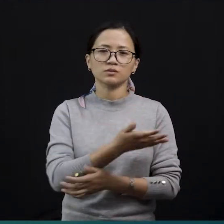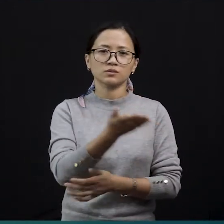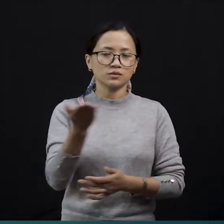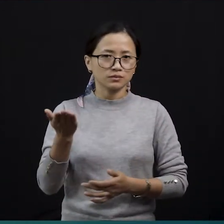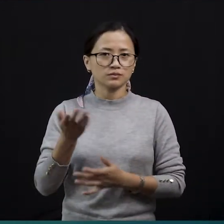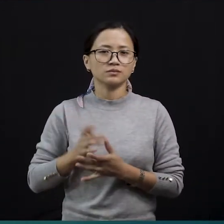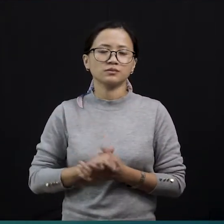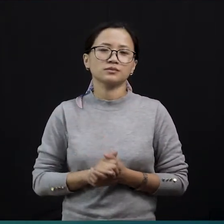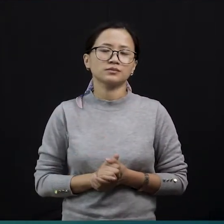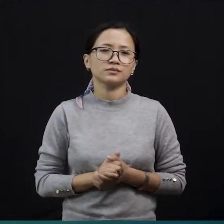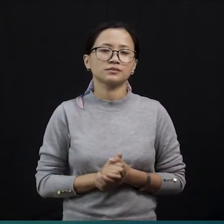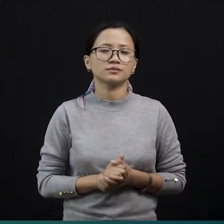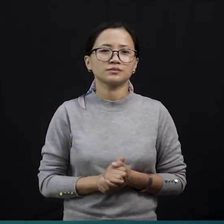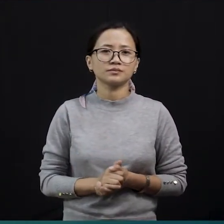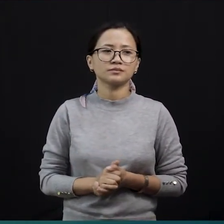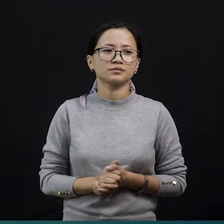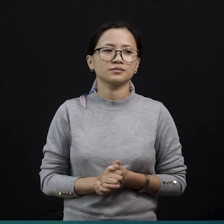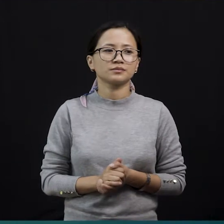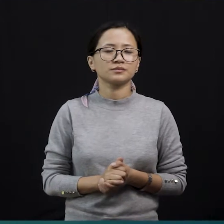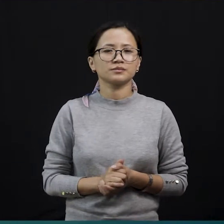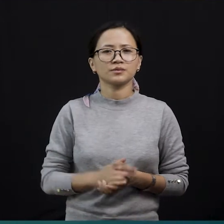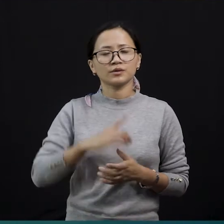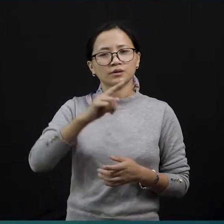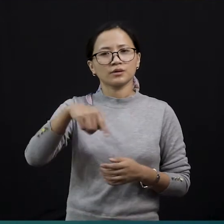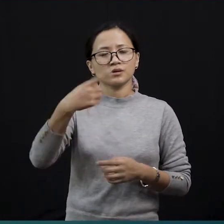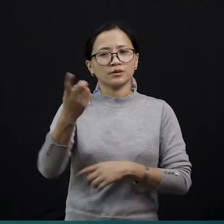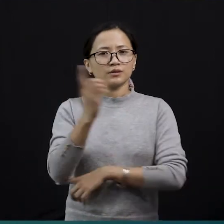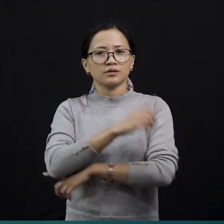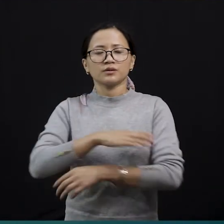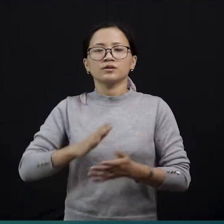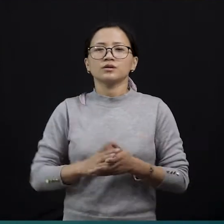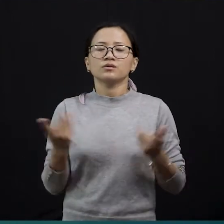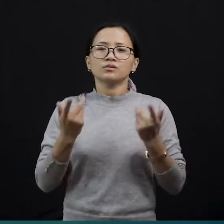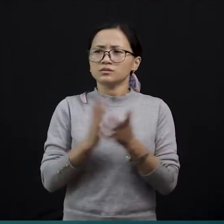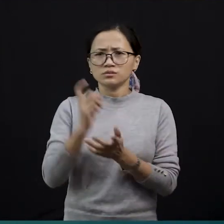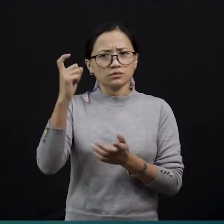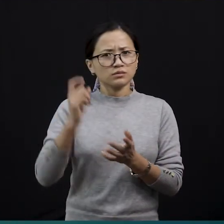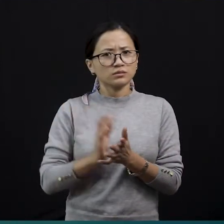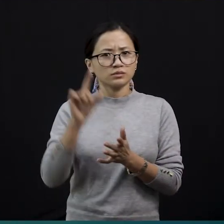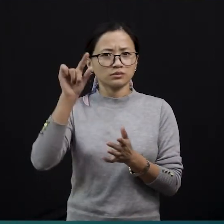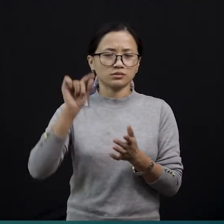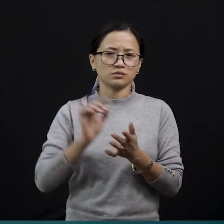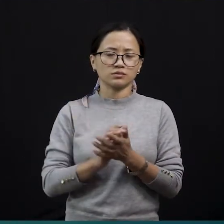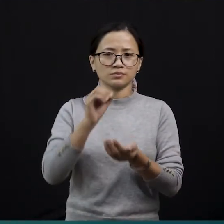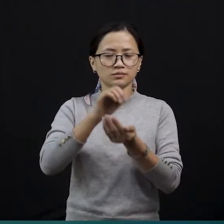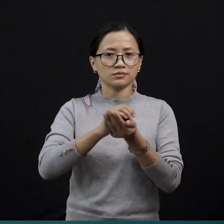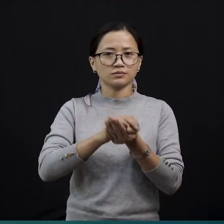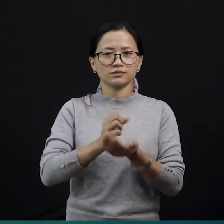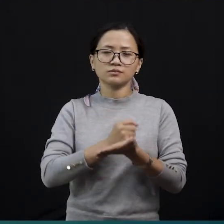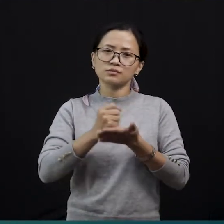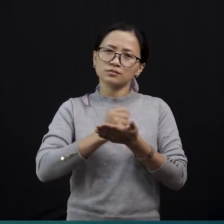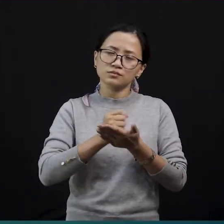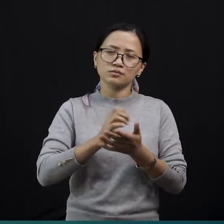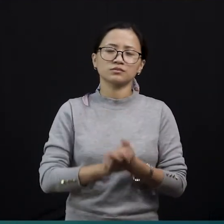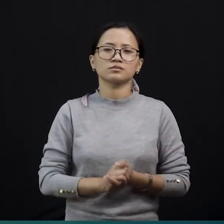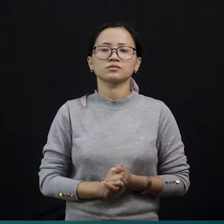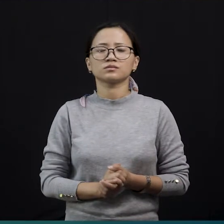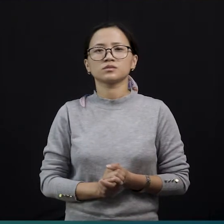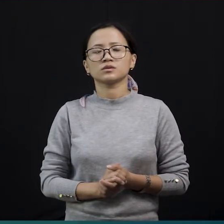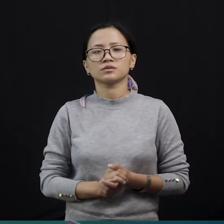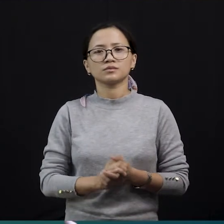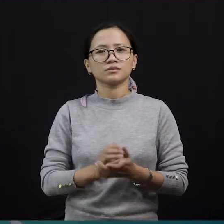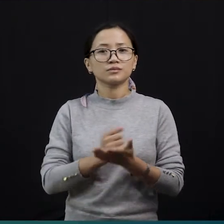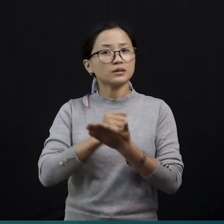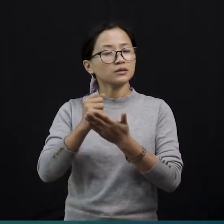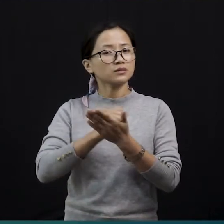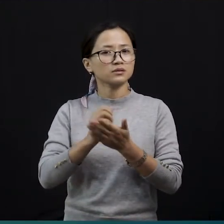you, right? So every day, what you need to do? You need to keep on doing revision of